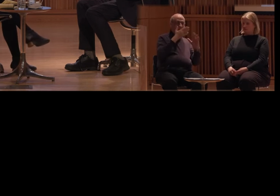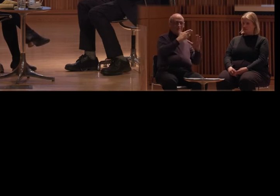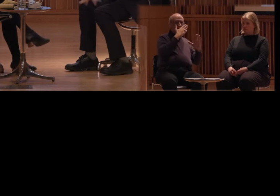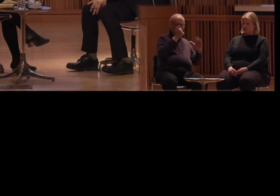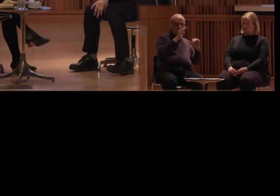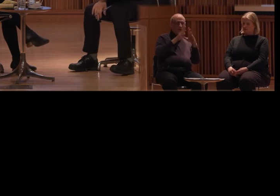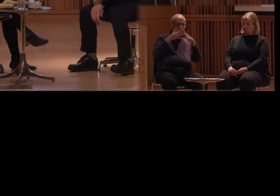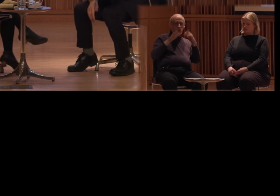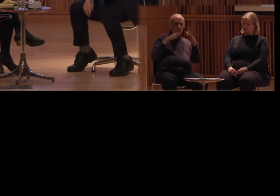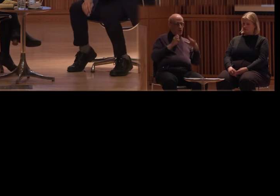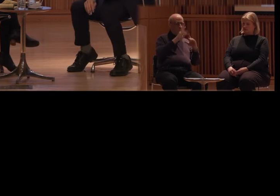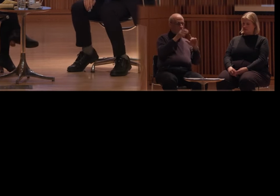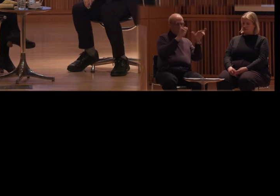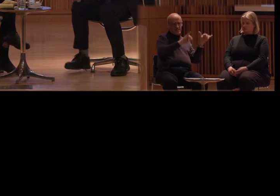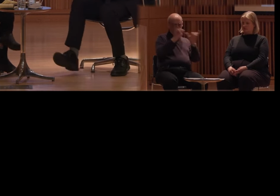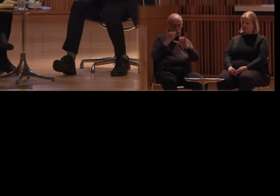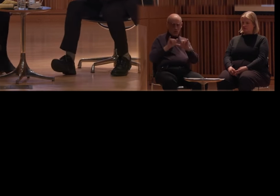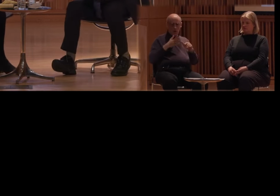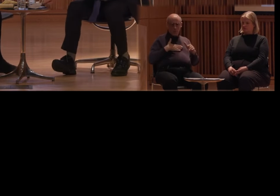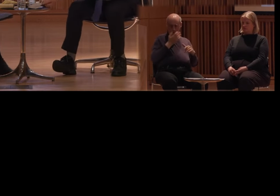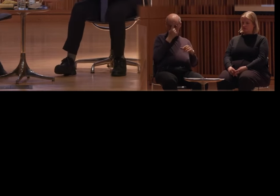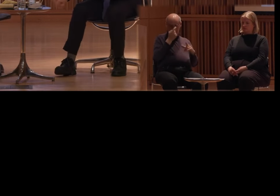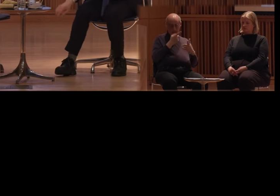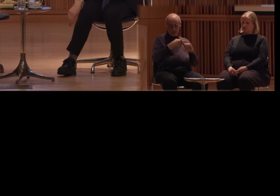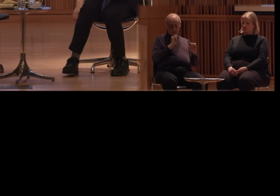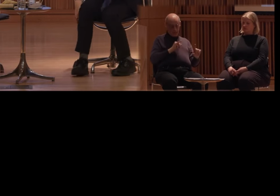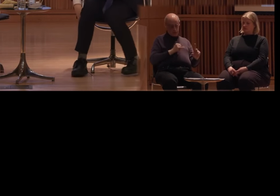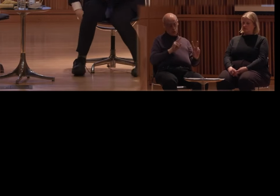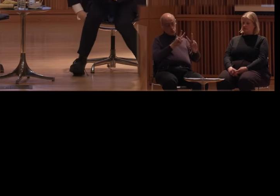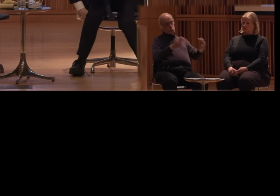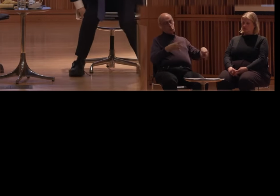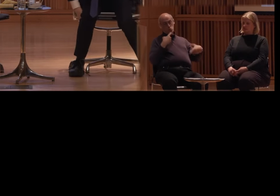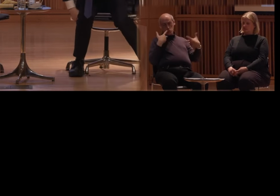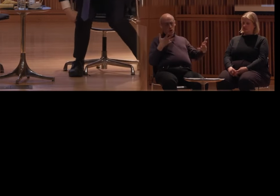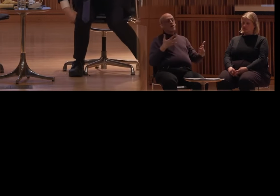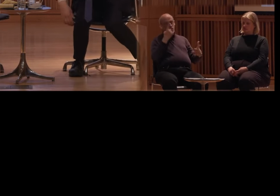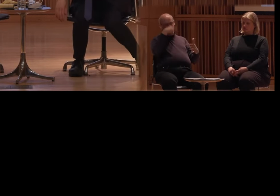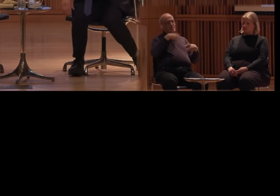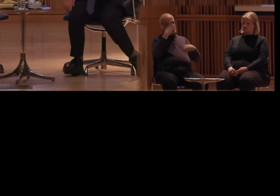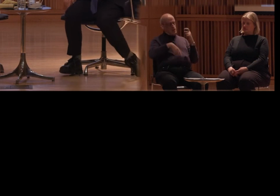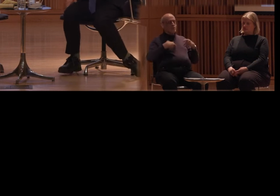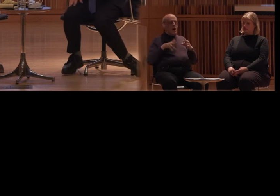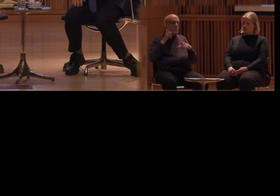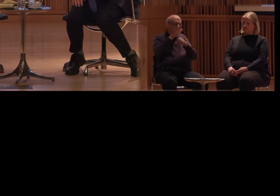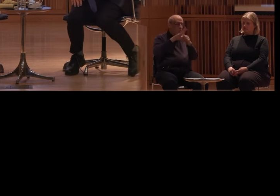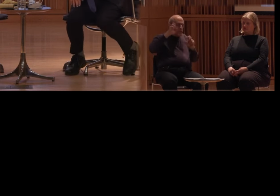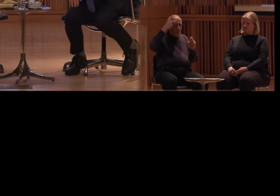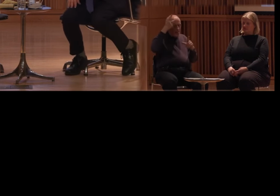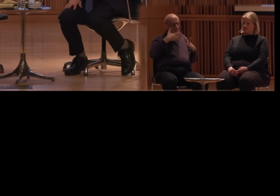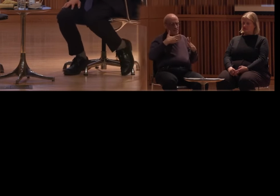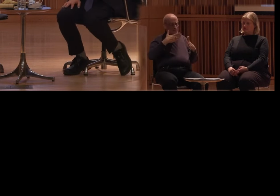So what do I make of that? It's been really hard for me because I'm a local politics guy, and I think